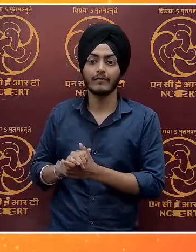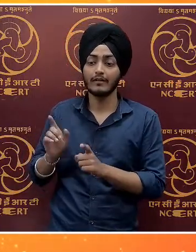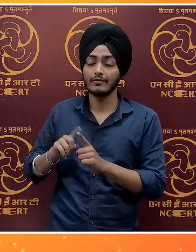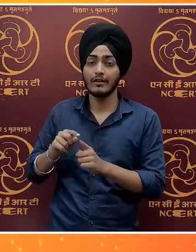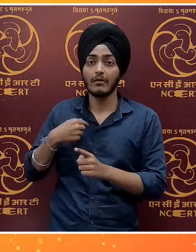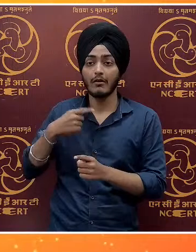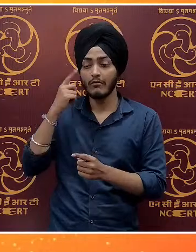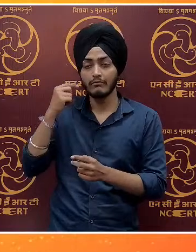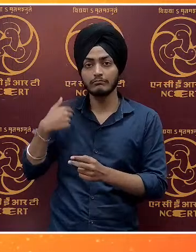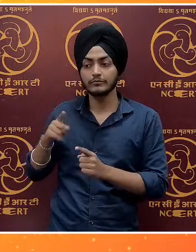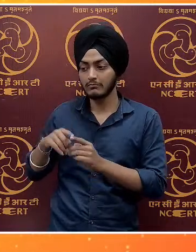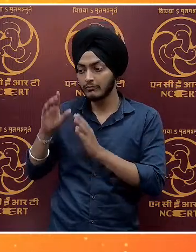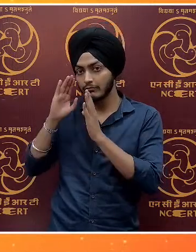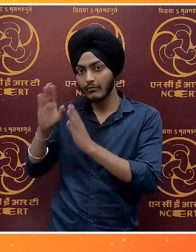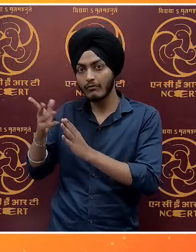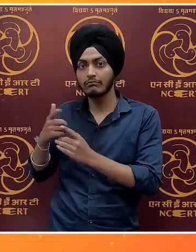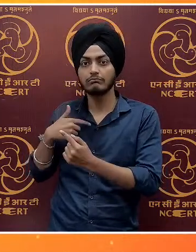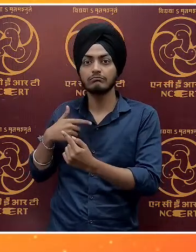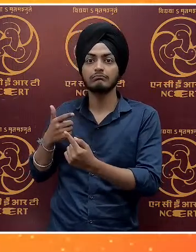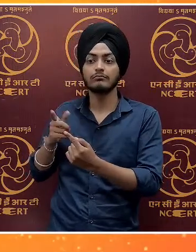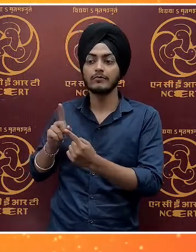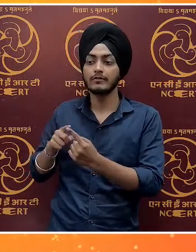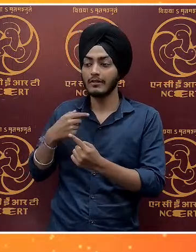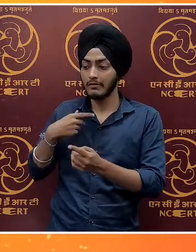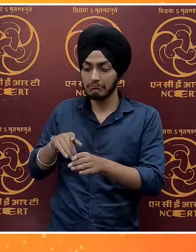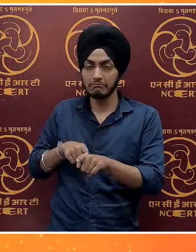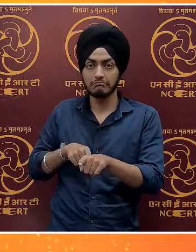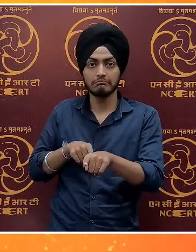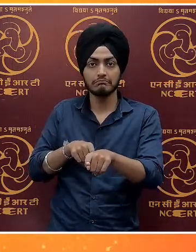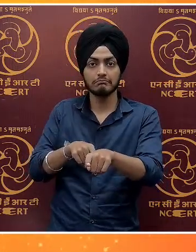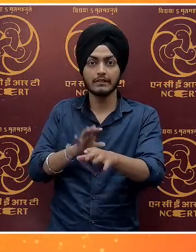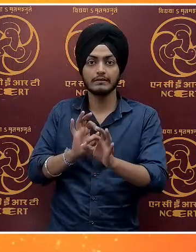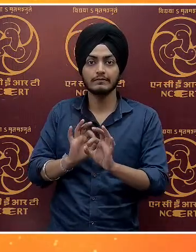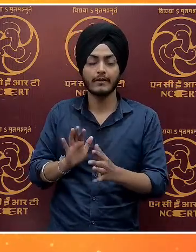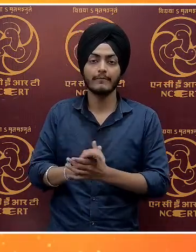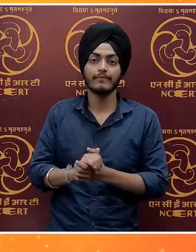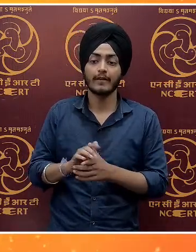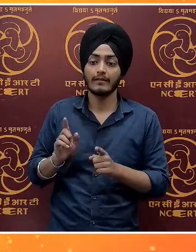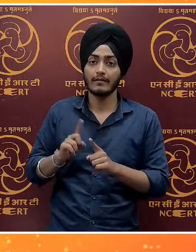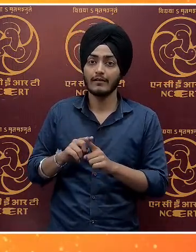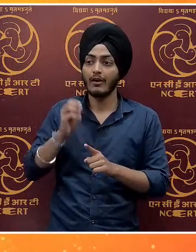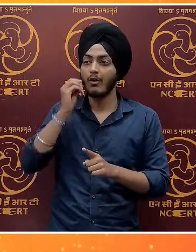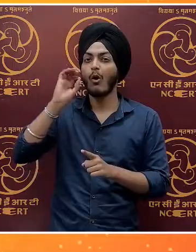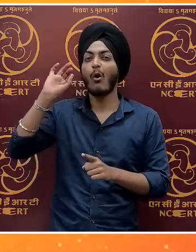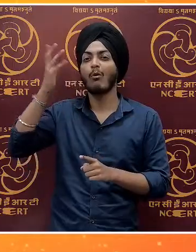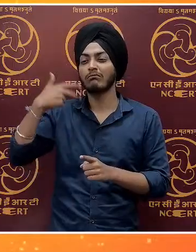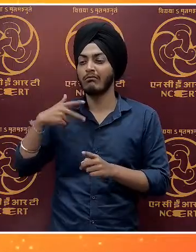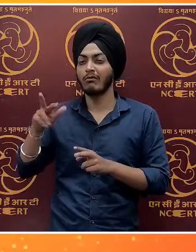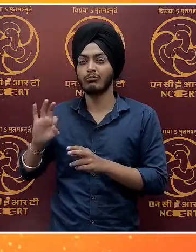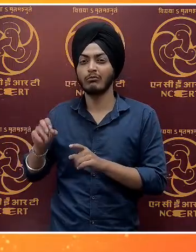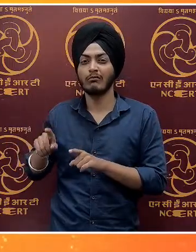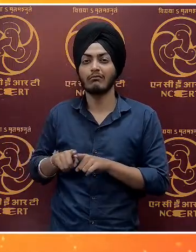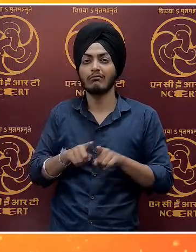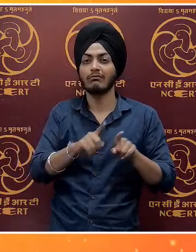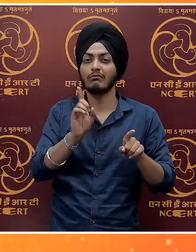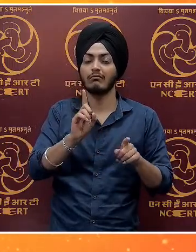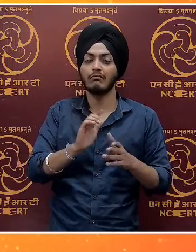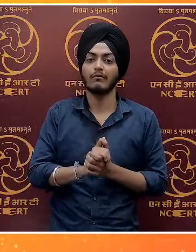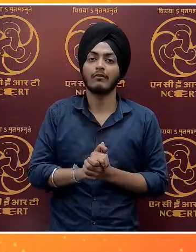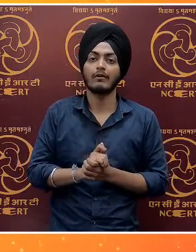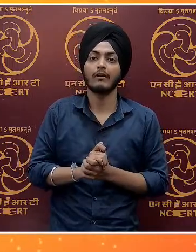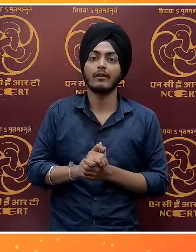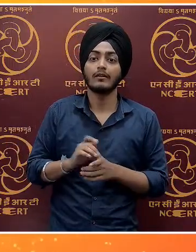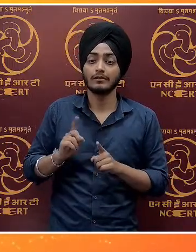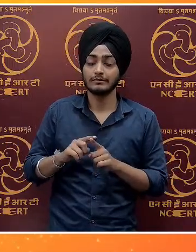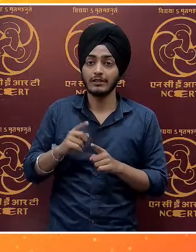the cue and always go with the person you know. And at the road, always